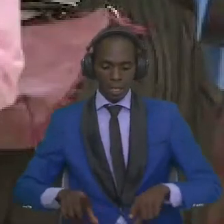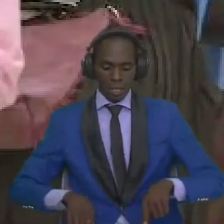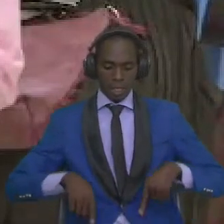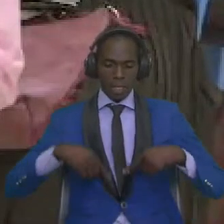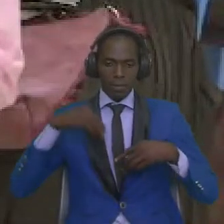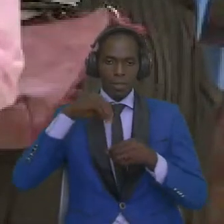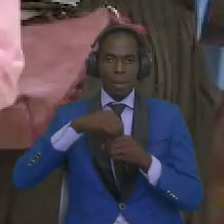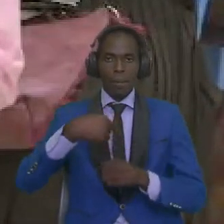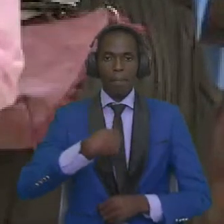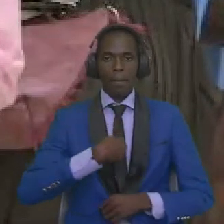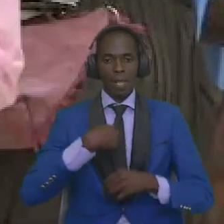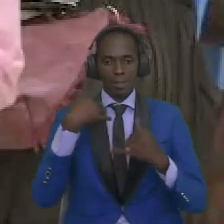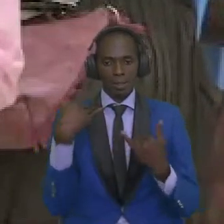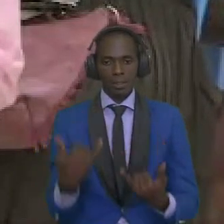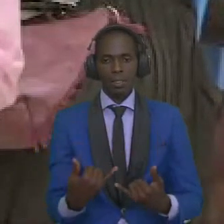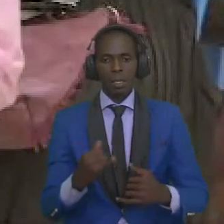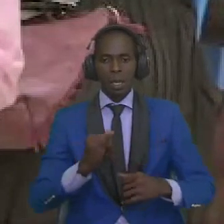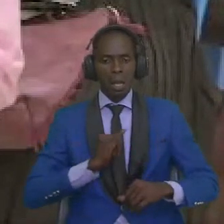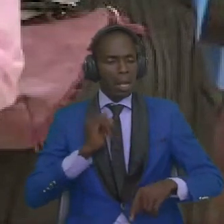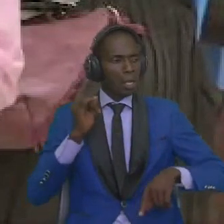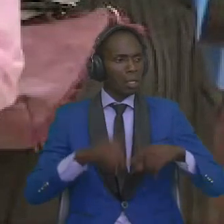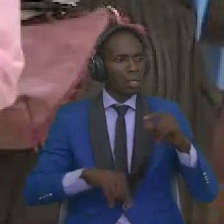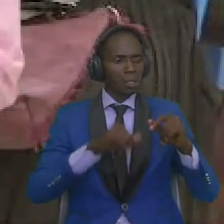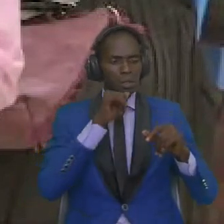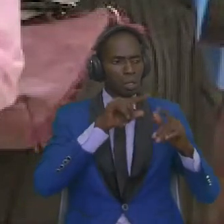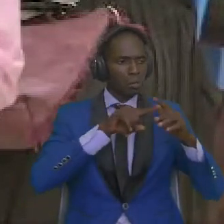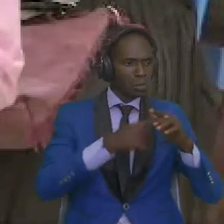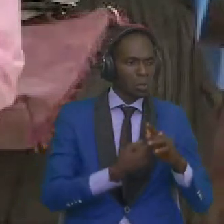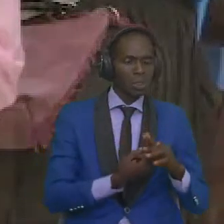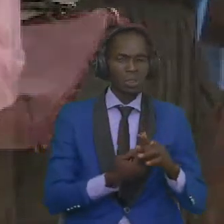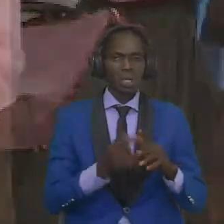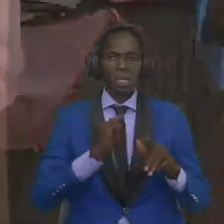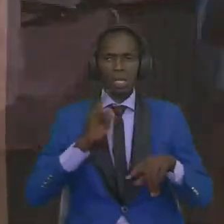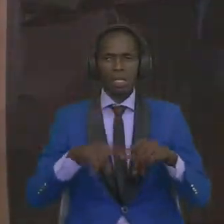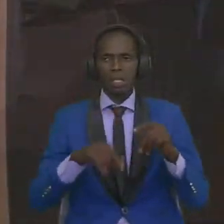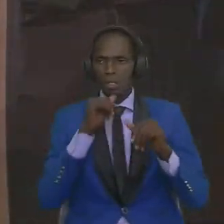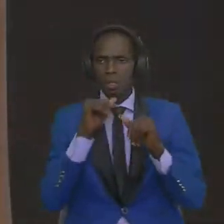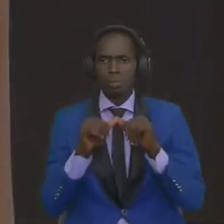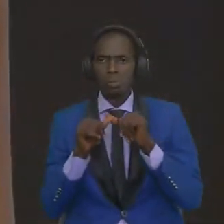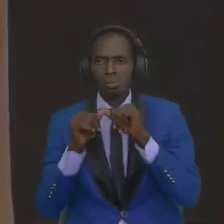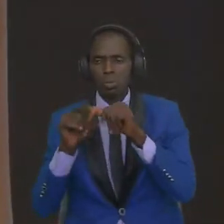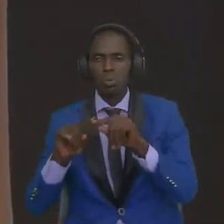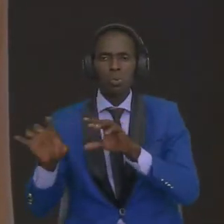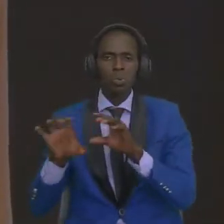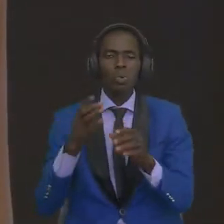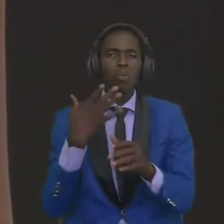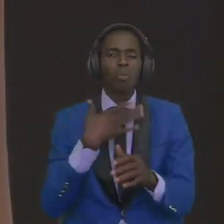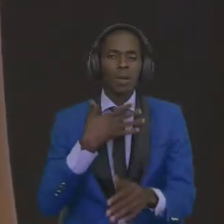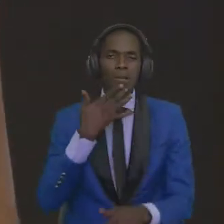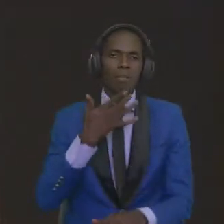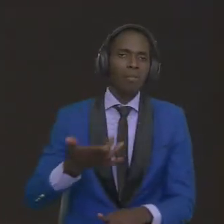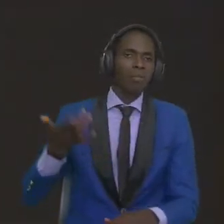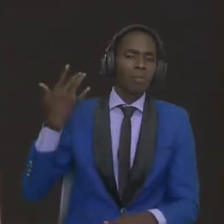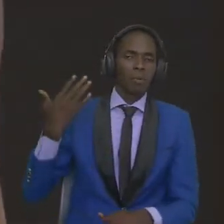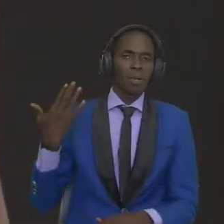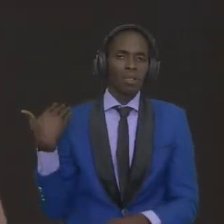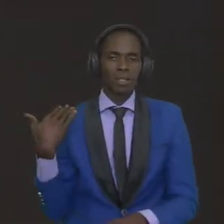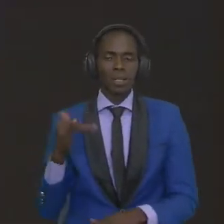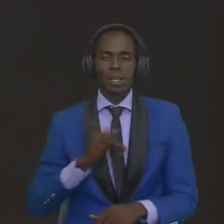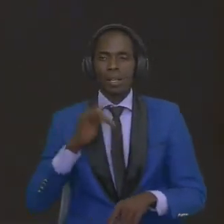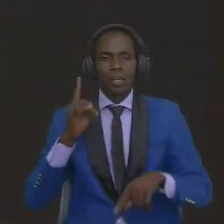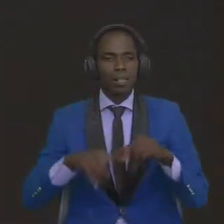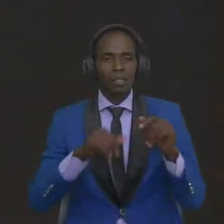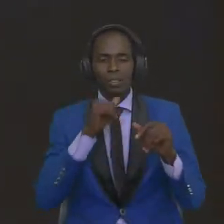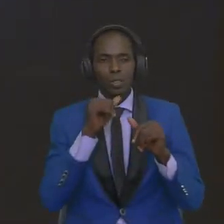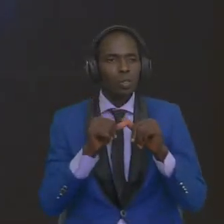in me now. I cannot begin, I cannot continue to do the things I used to do. I cannot continue